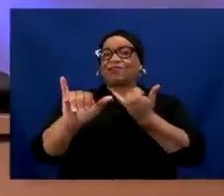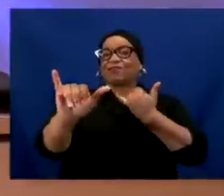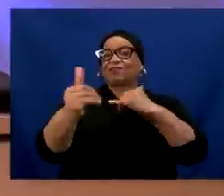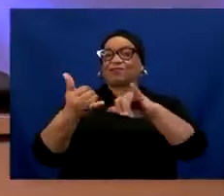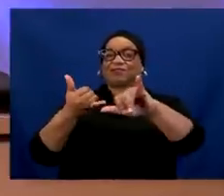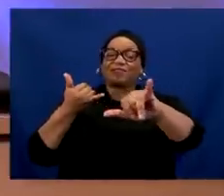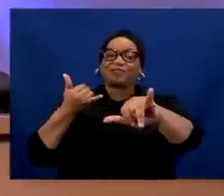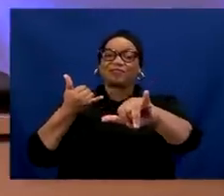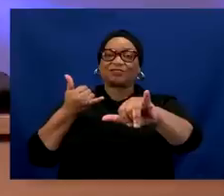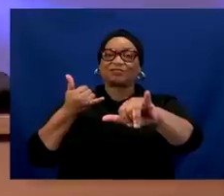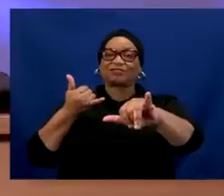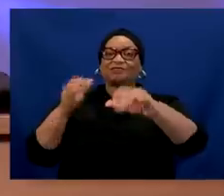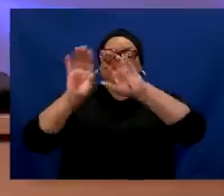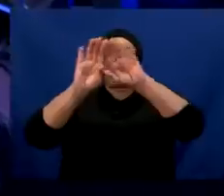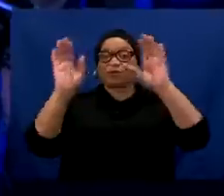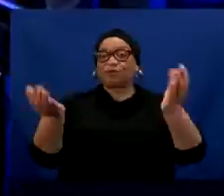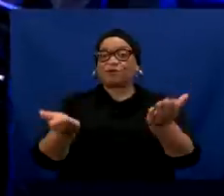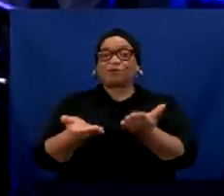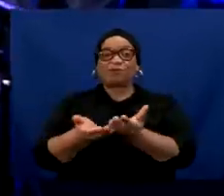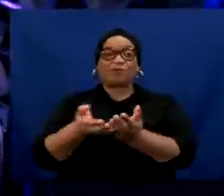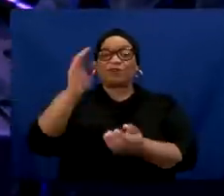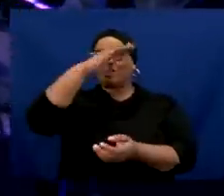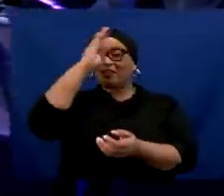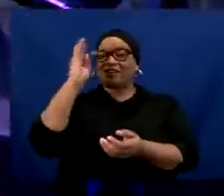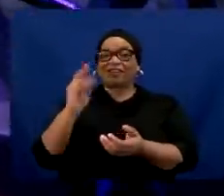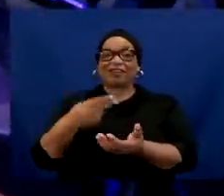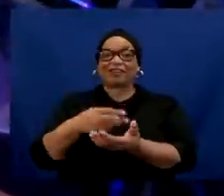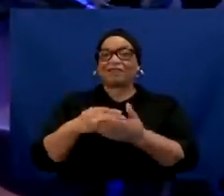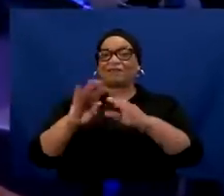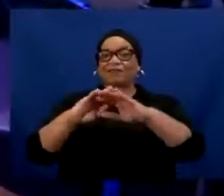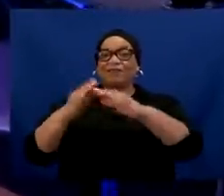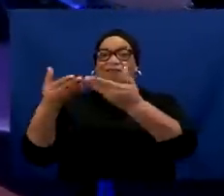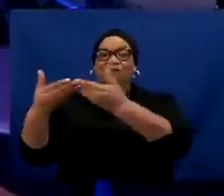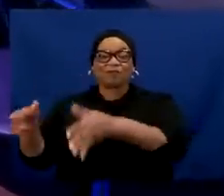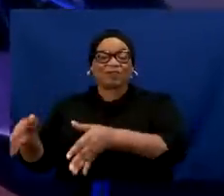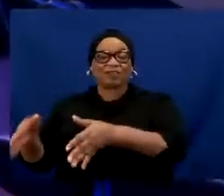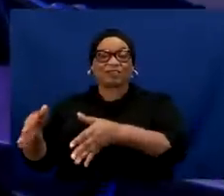eternity, world without end. Amen.